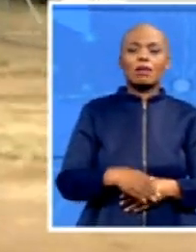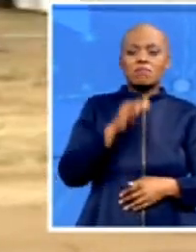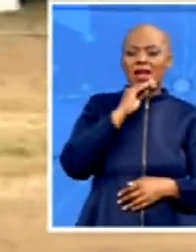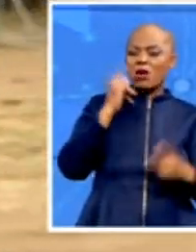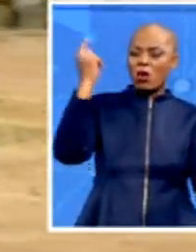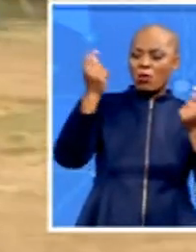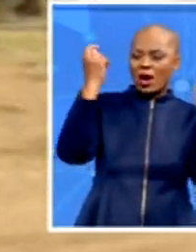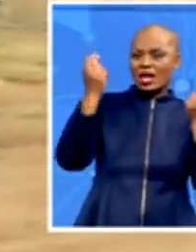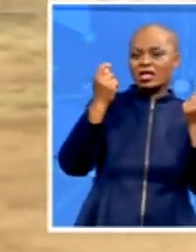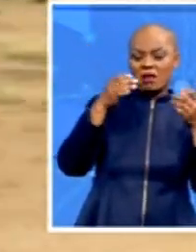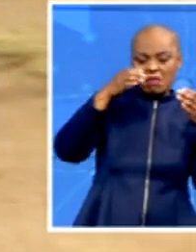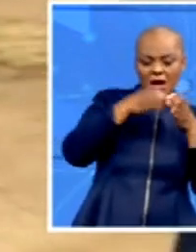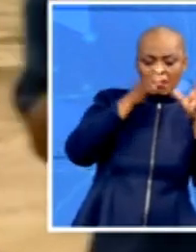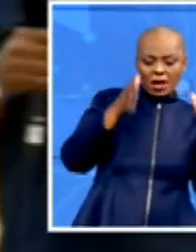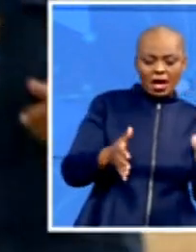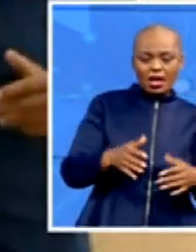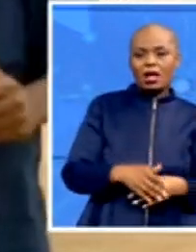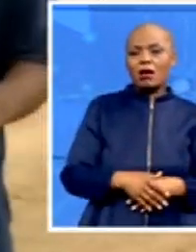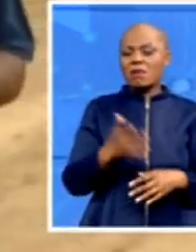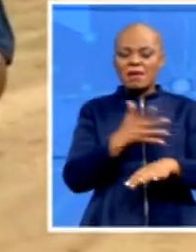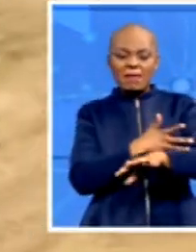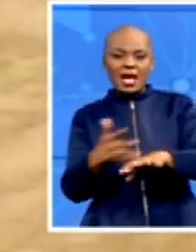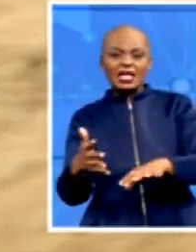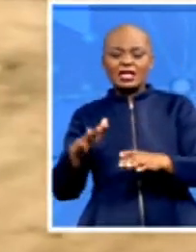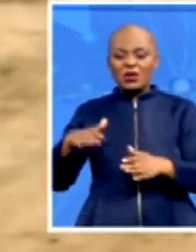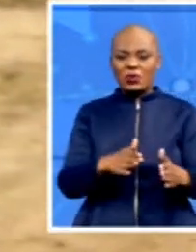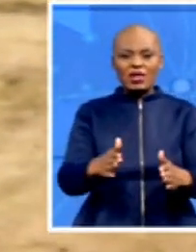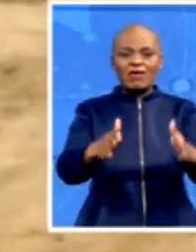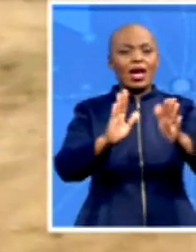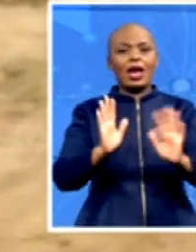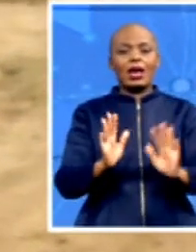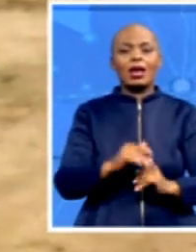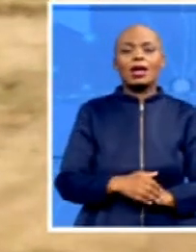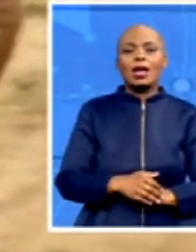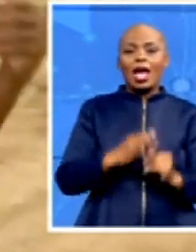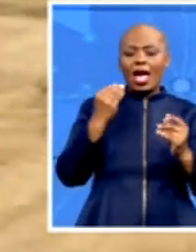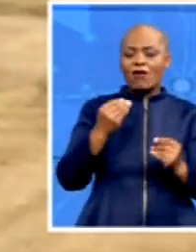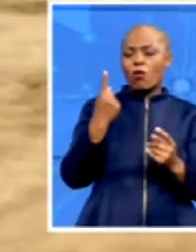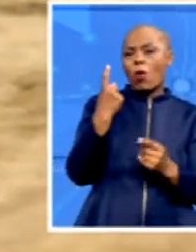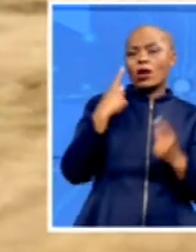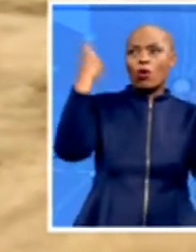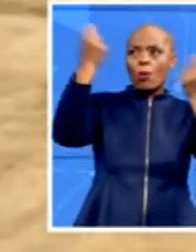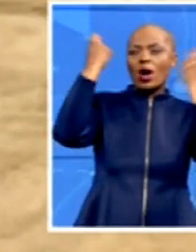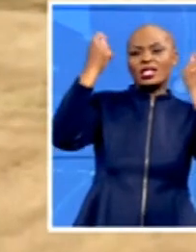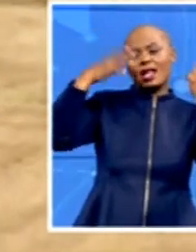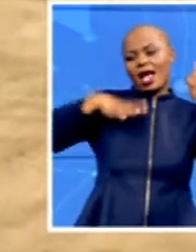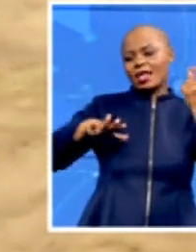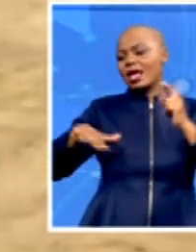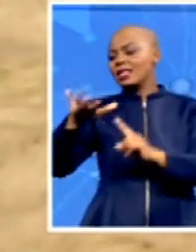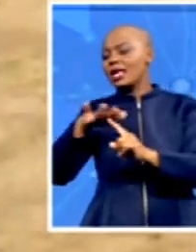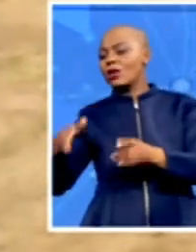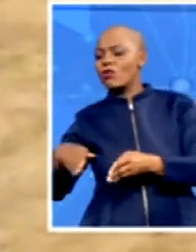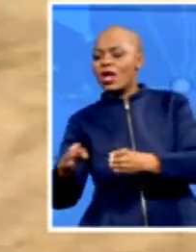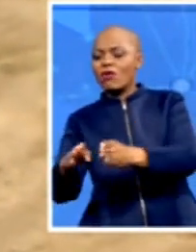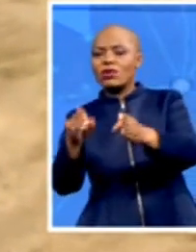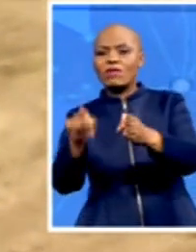River, where we had one commemoration on the other side of the river and the other on the other side, which was